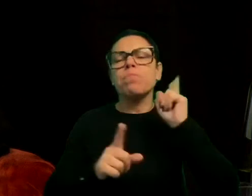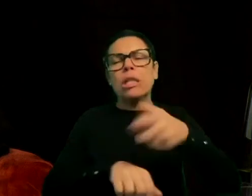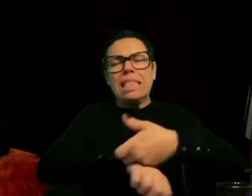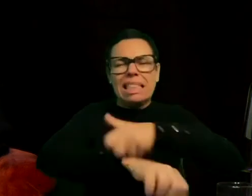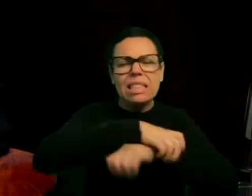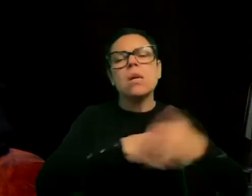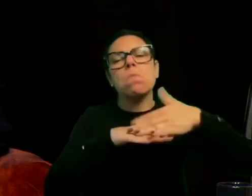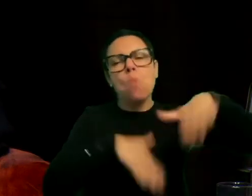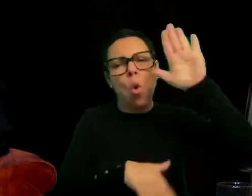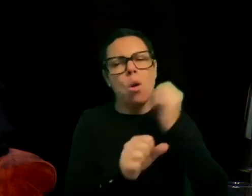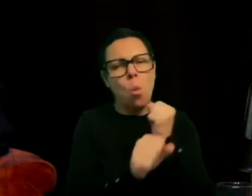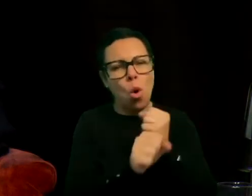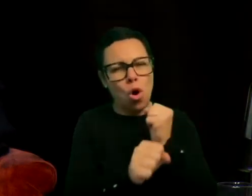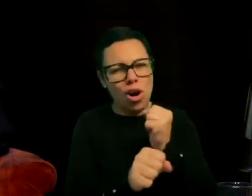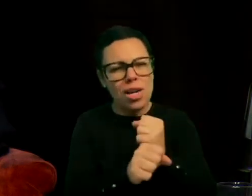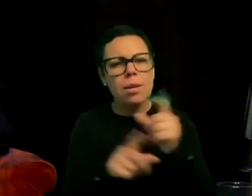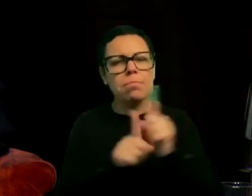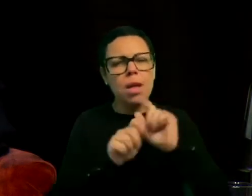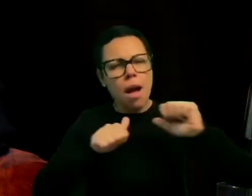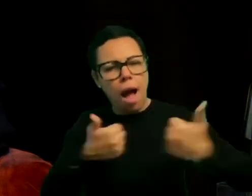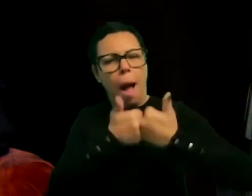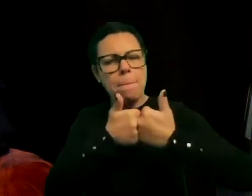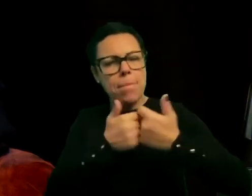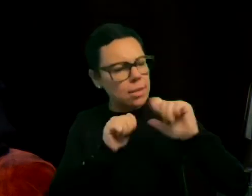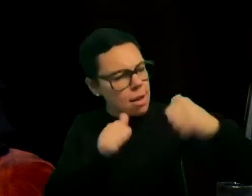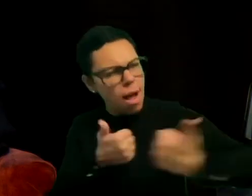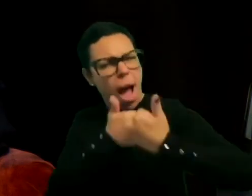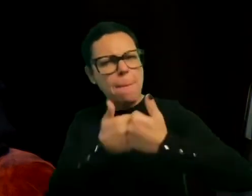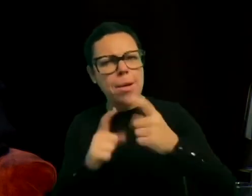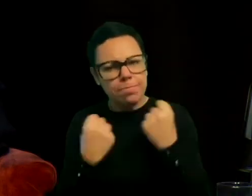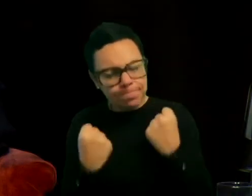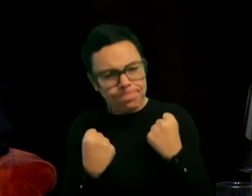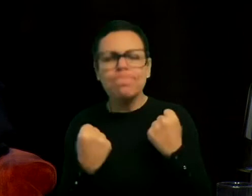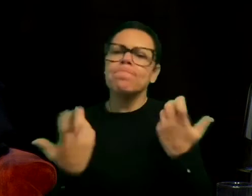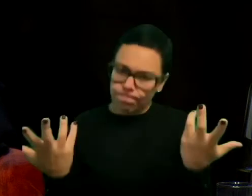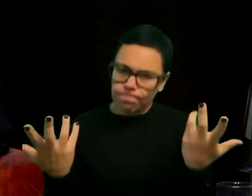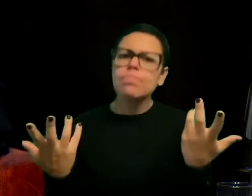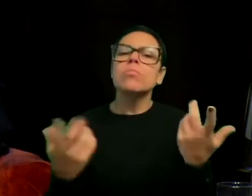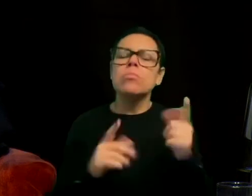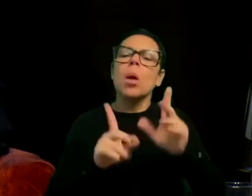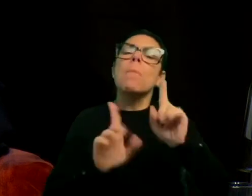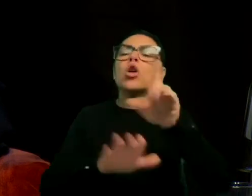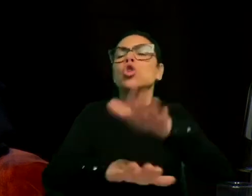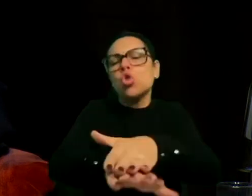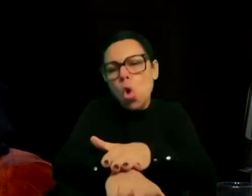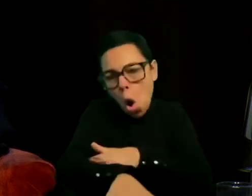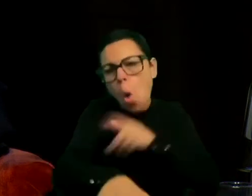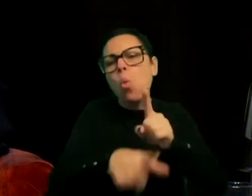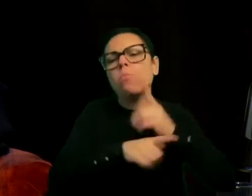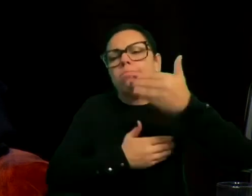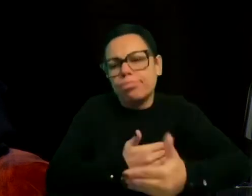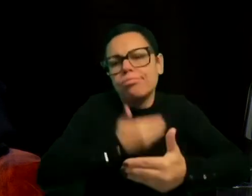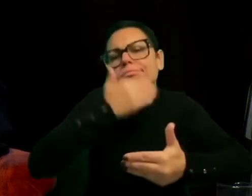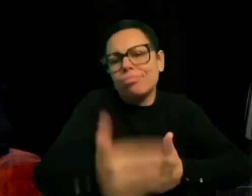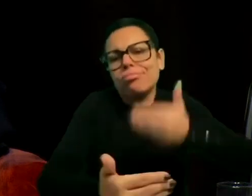hand, we're moving along in some areas. So it's a mixed bag, and I recognized a